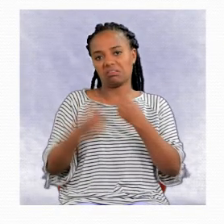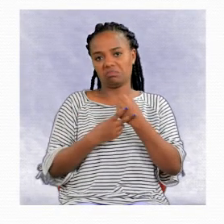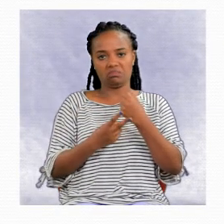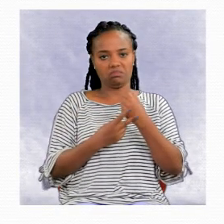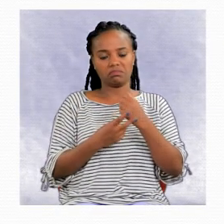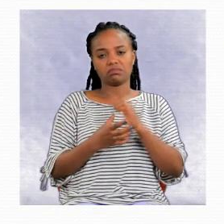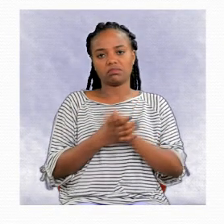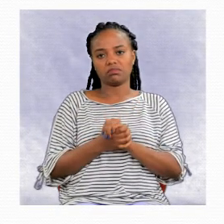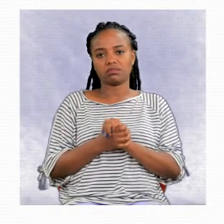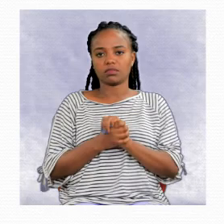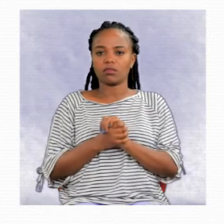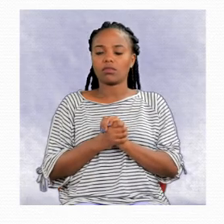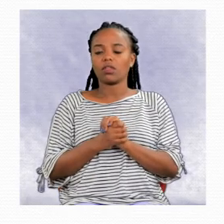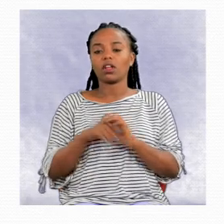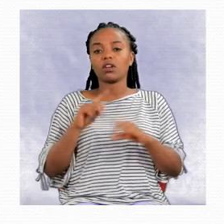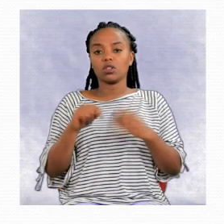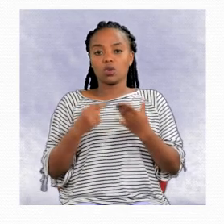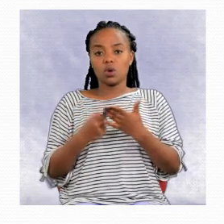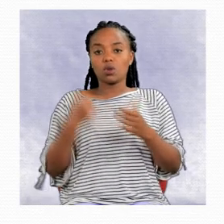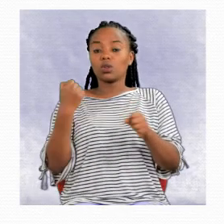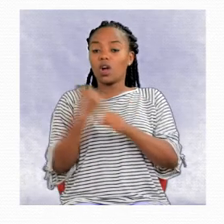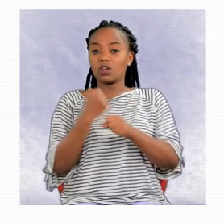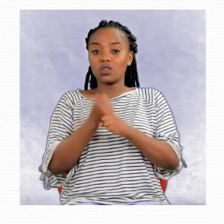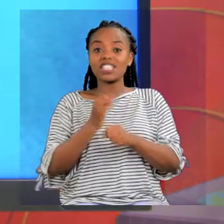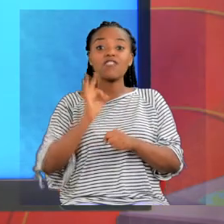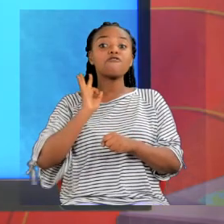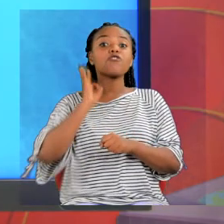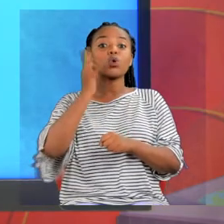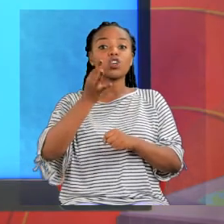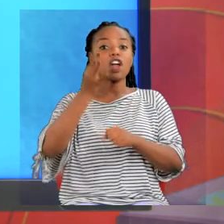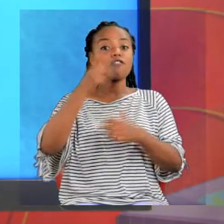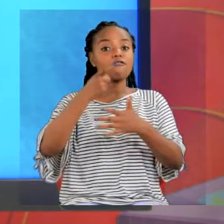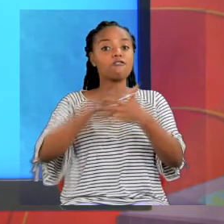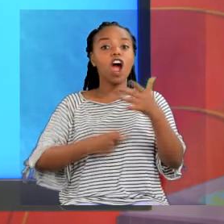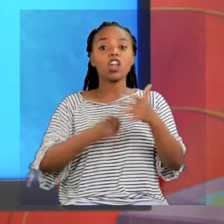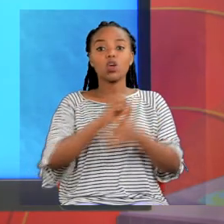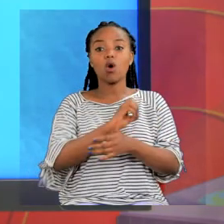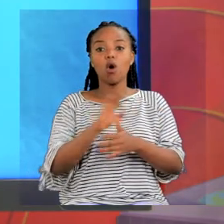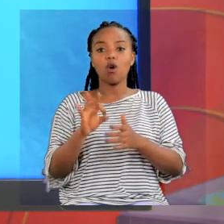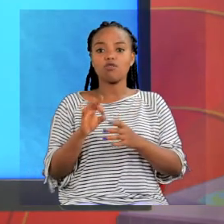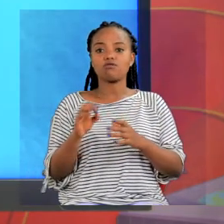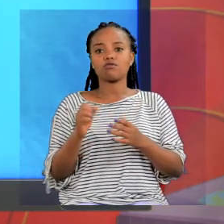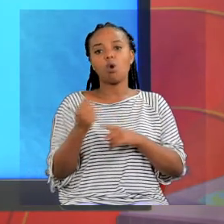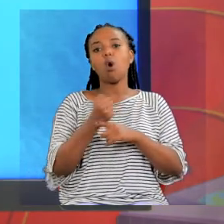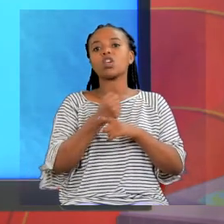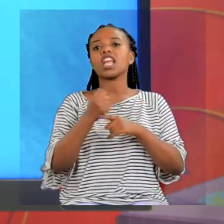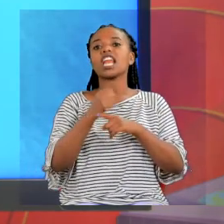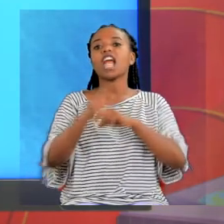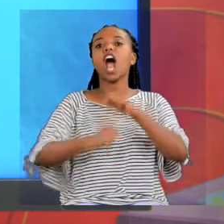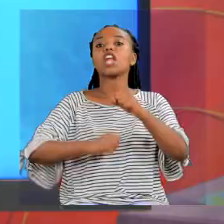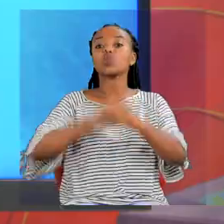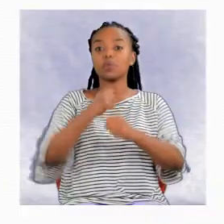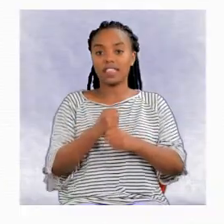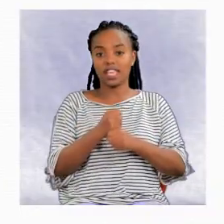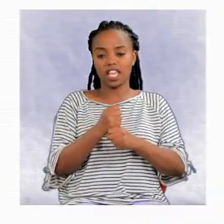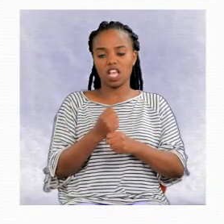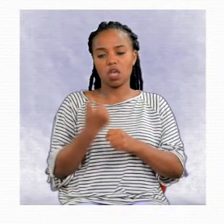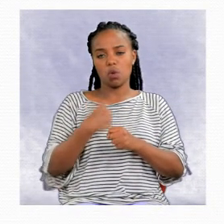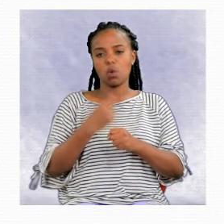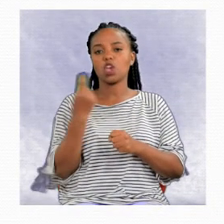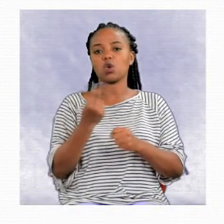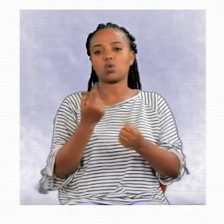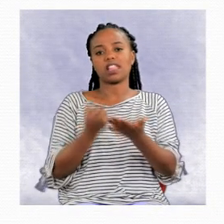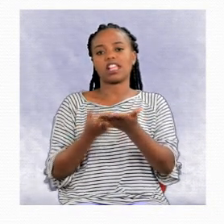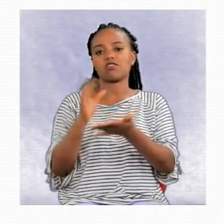So, to calculate the future value of an ordinary annuity, we use this